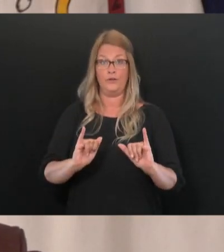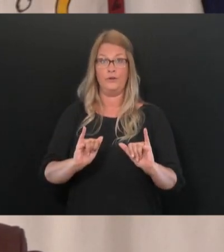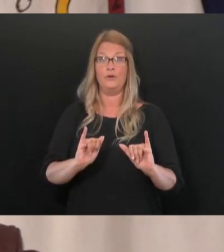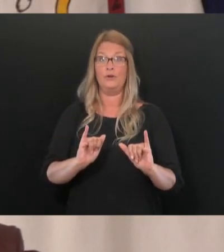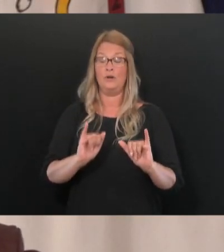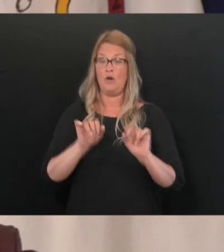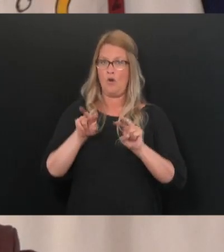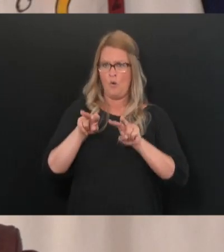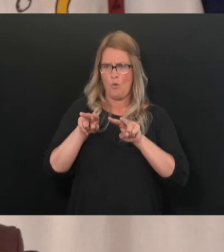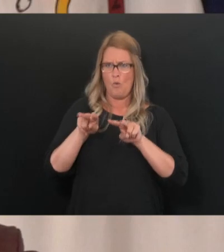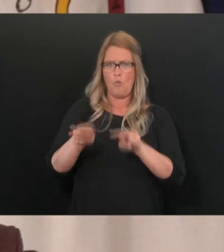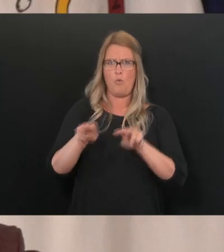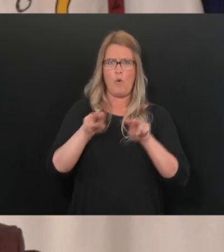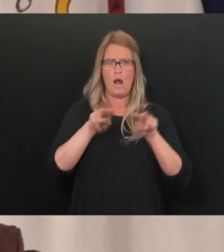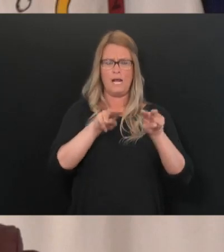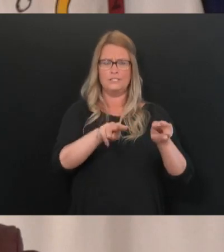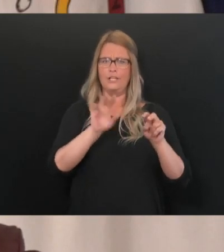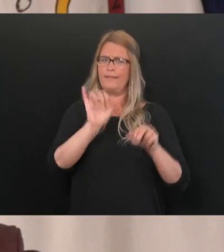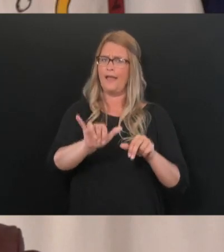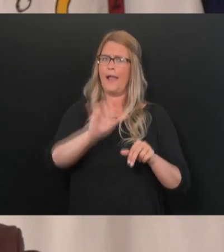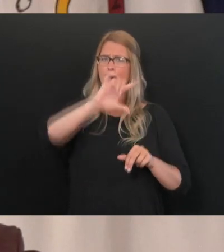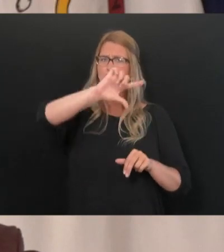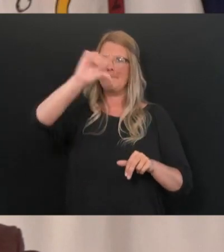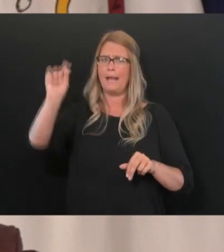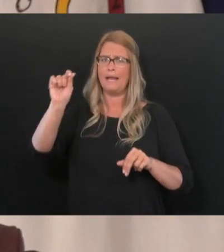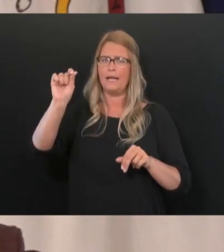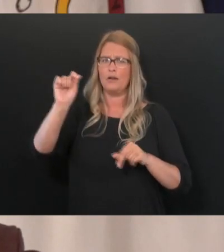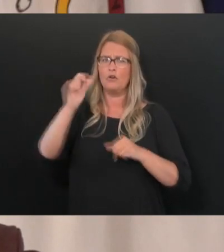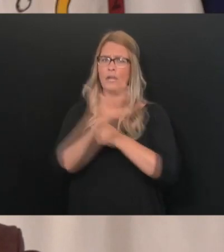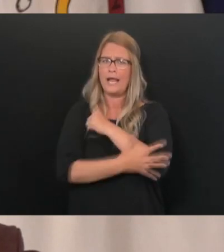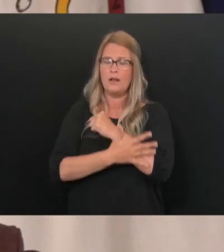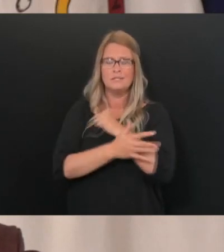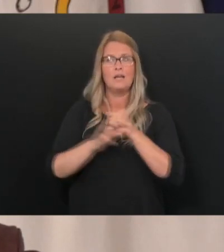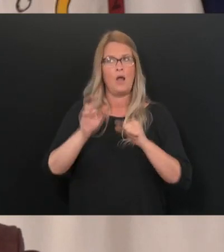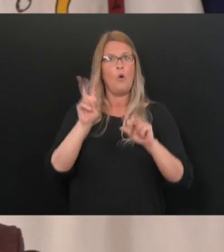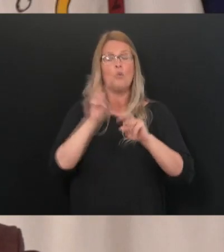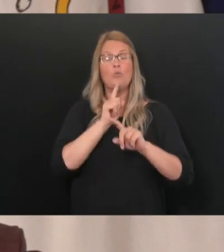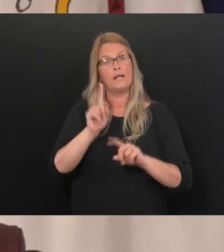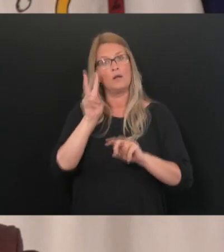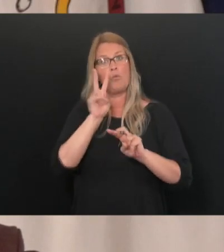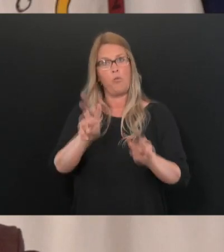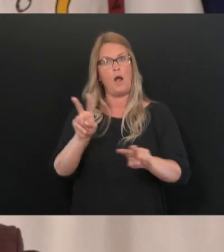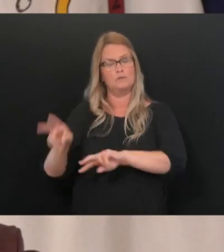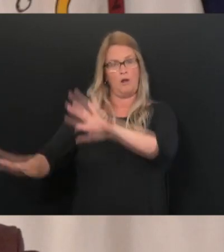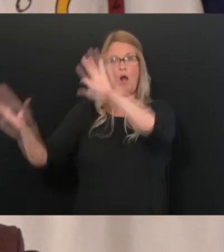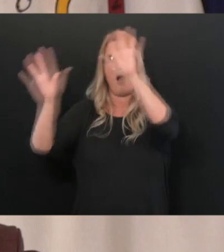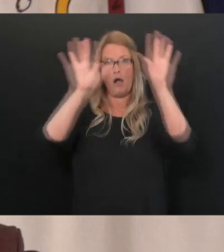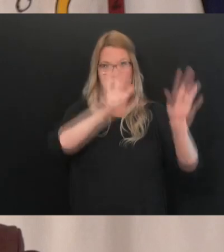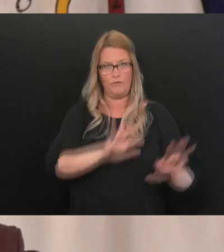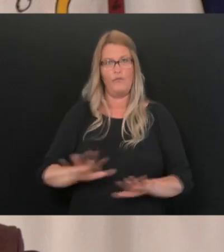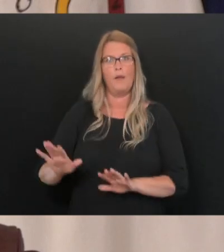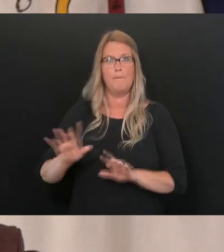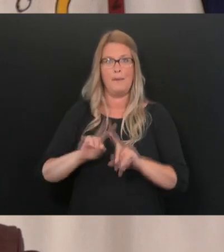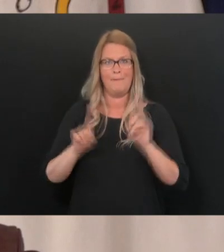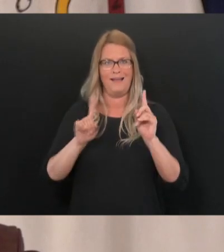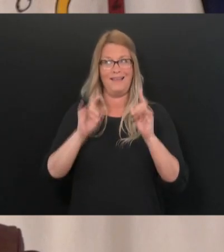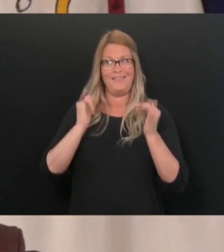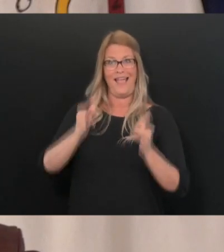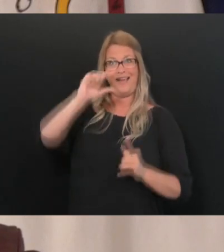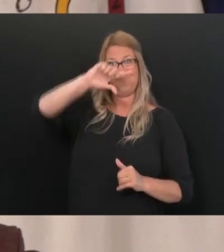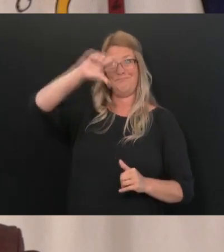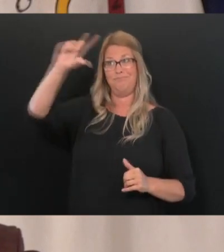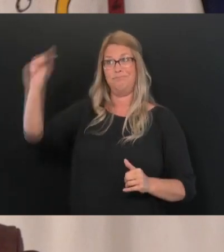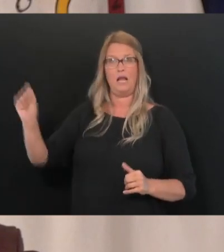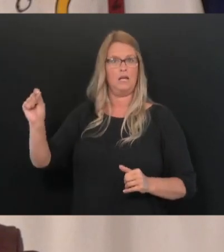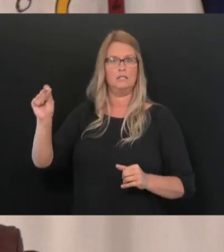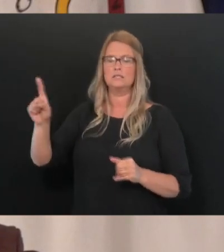and watching our panhandle counties. We're watching all of our counties, but especially those, right, because they're